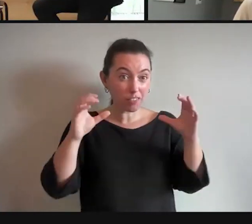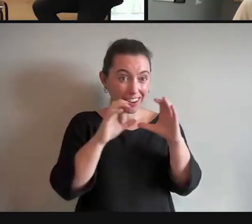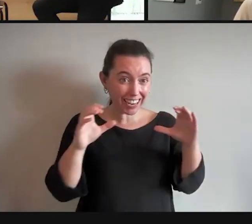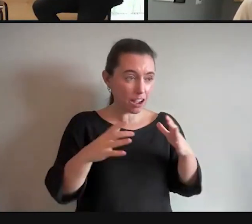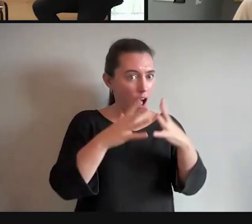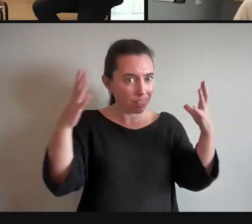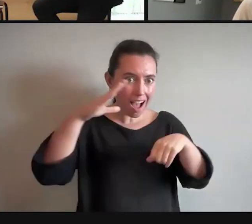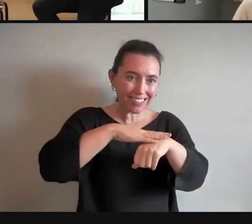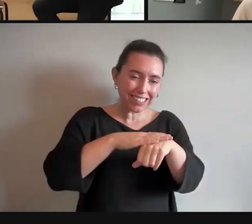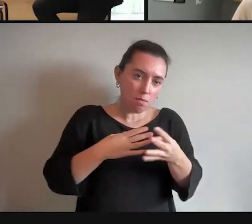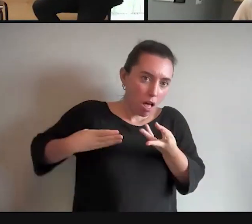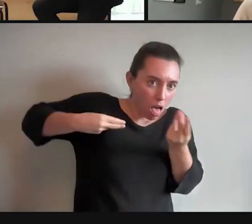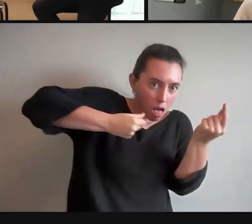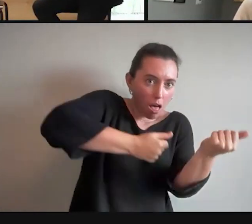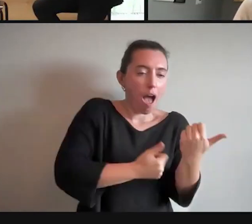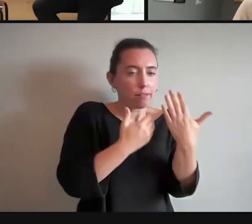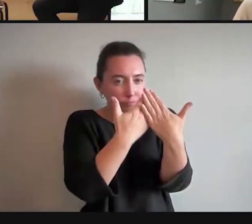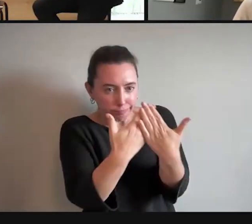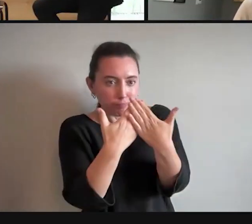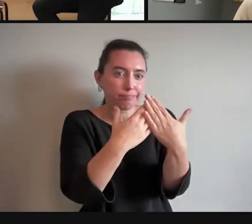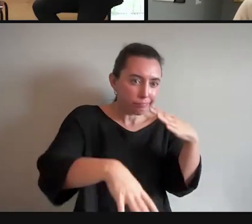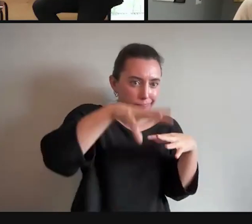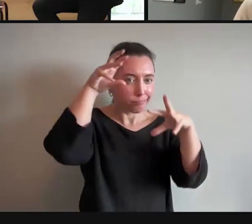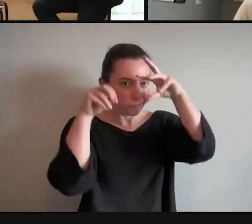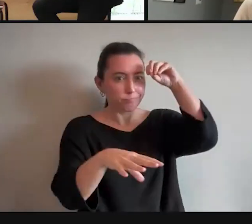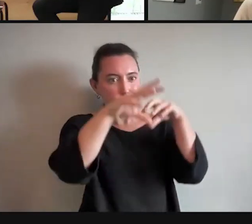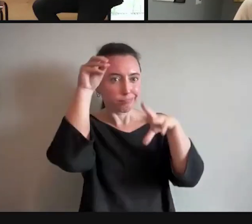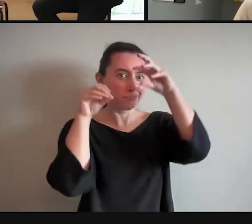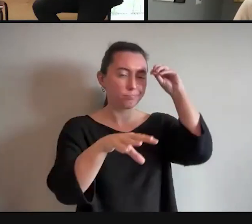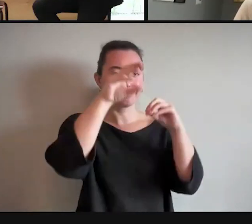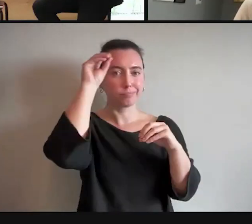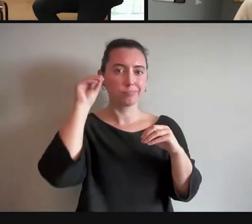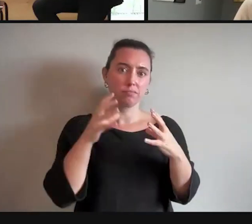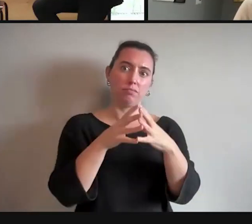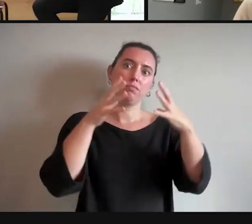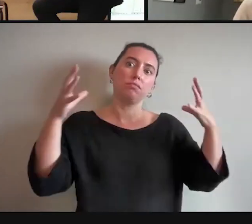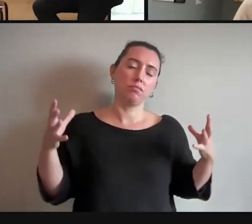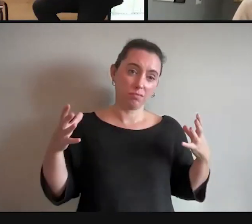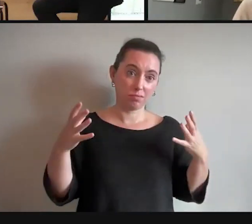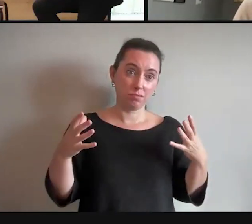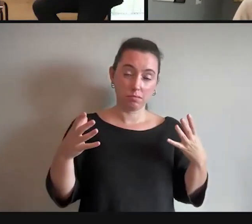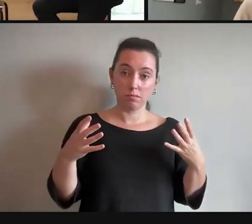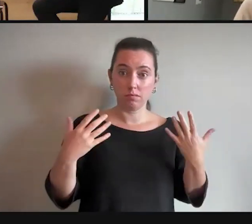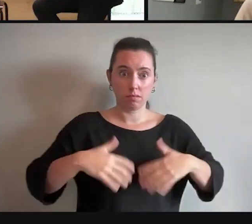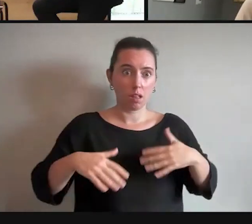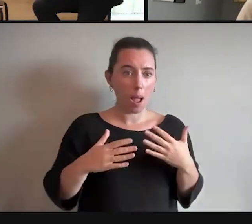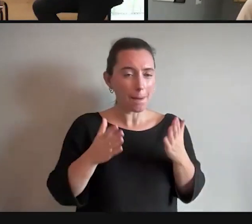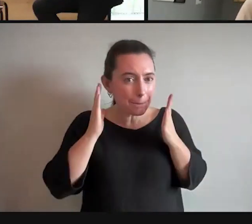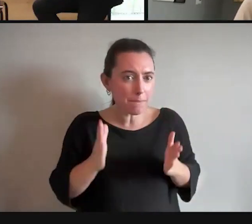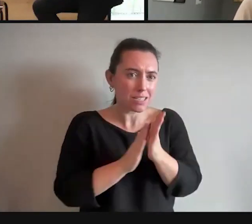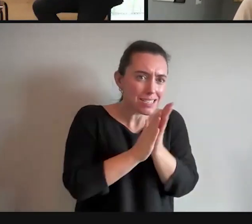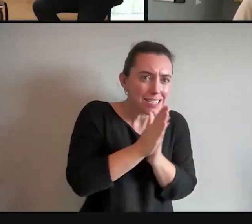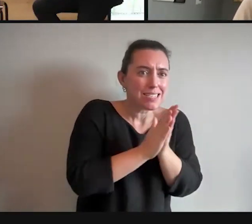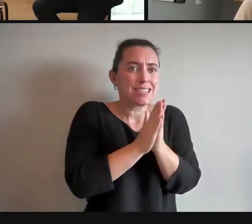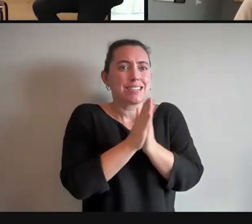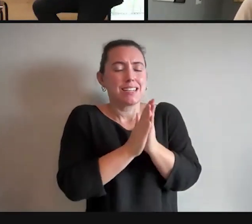time, a lot of studying, a lot of you know, inspiration to do it, motivation, and like going